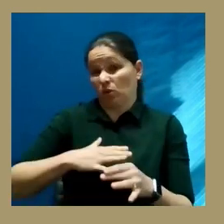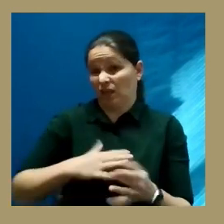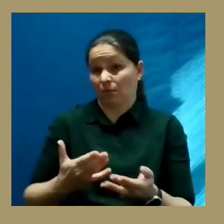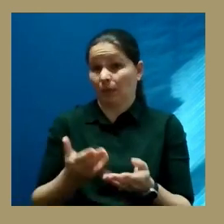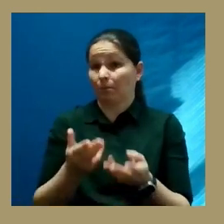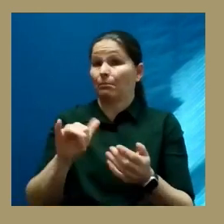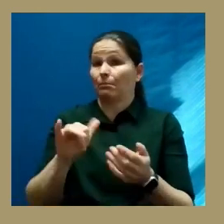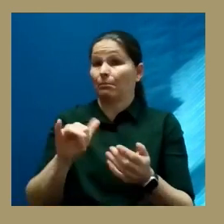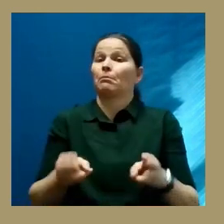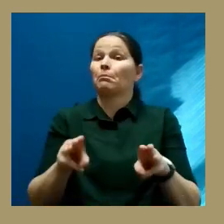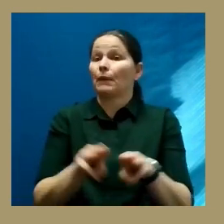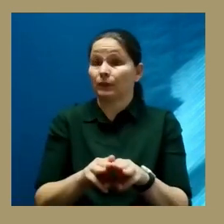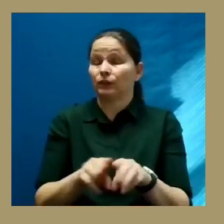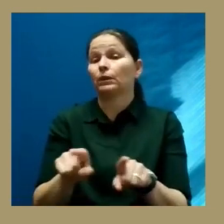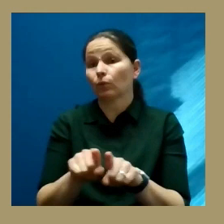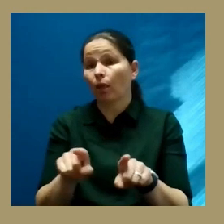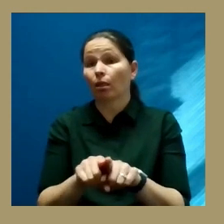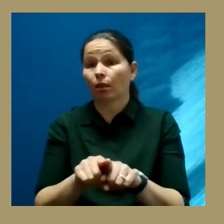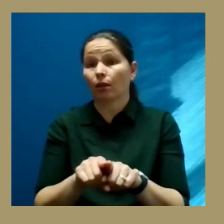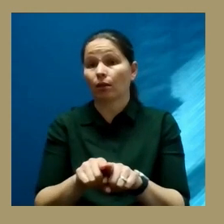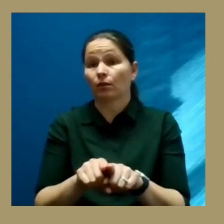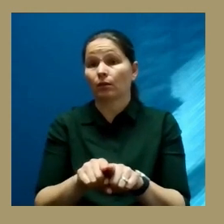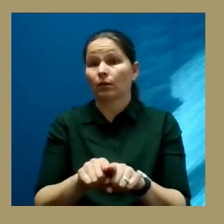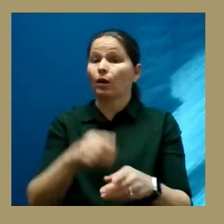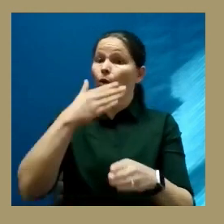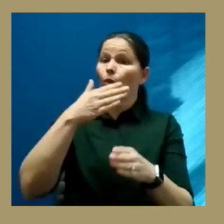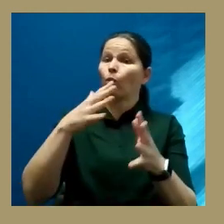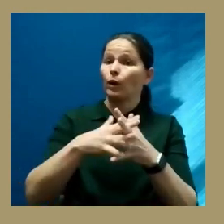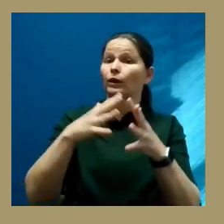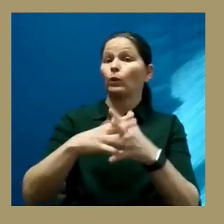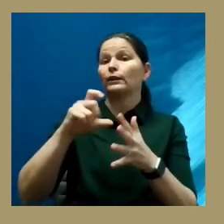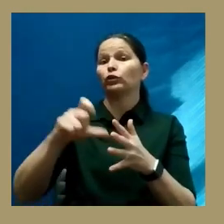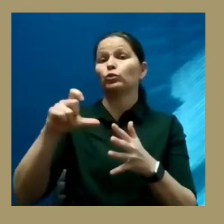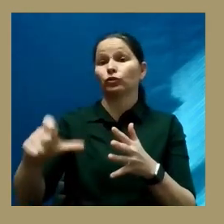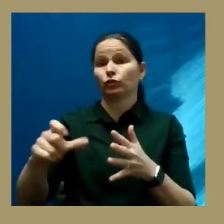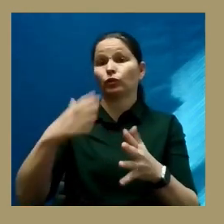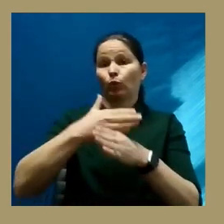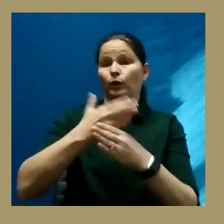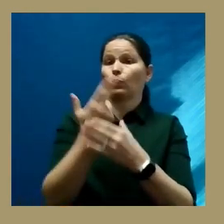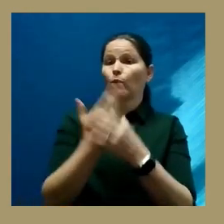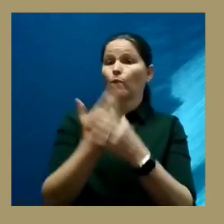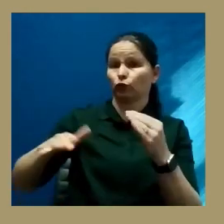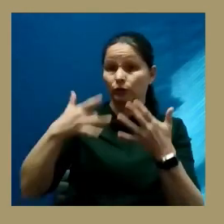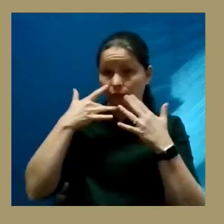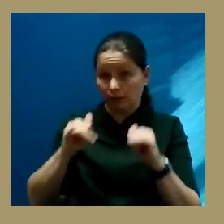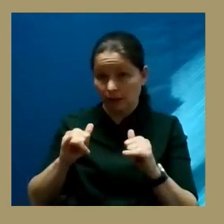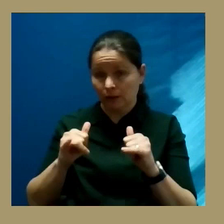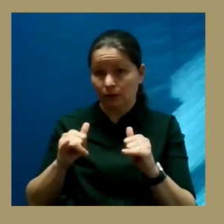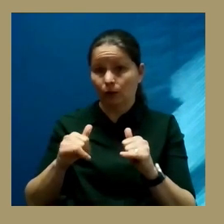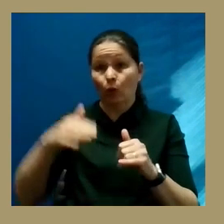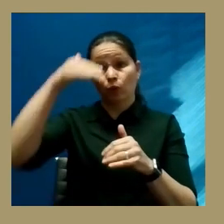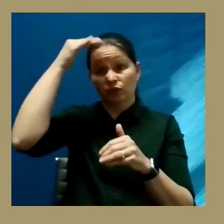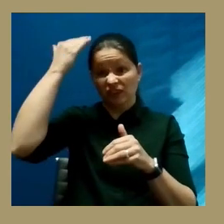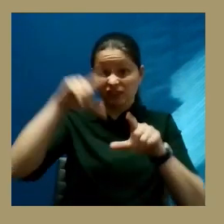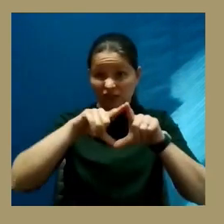know how important it is to have that, but also as mentioned, working with children check, most permanently the seniors card or senior business discount card,